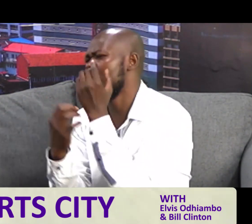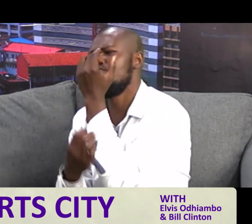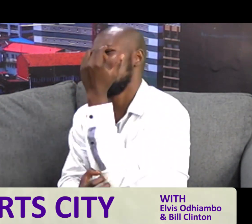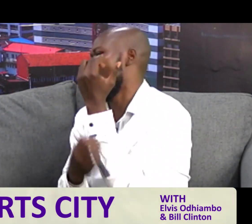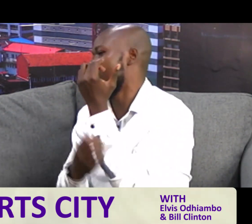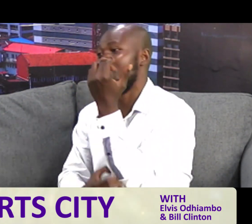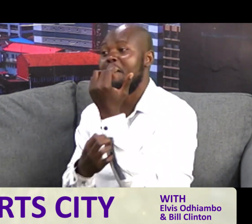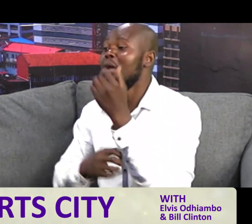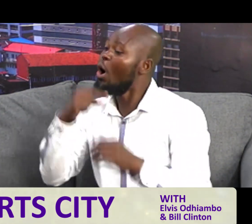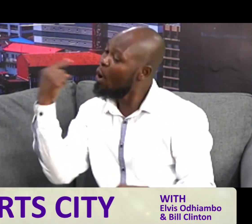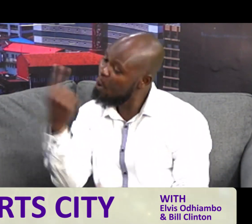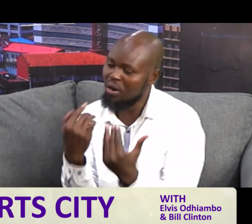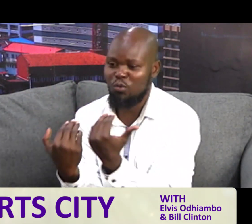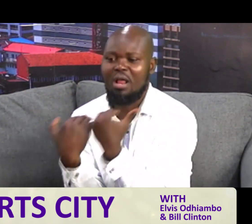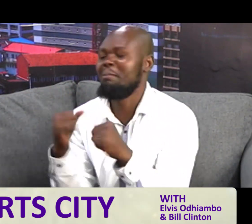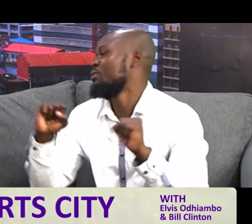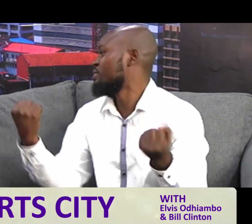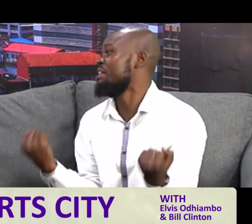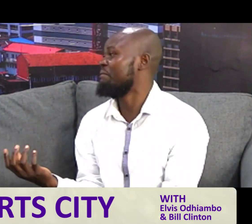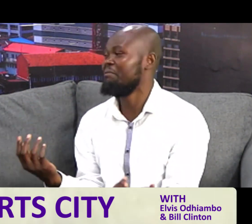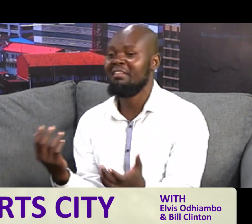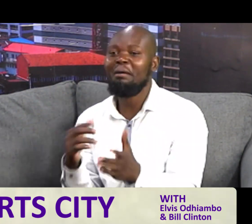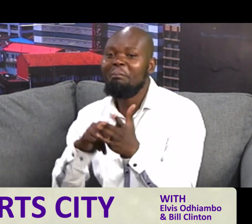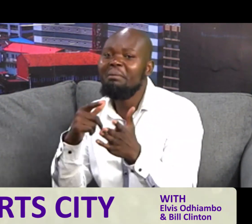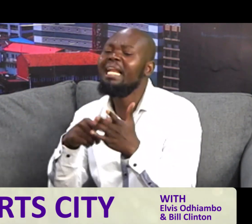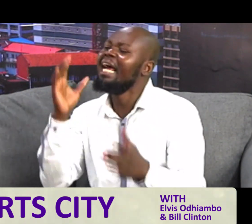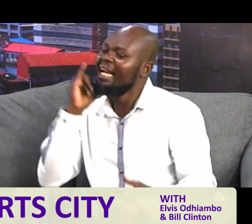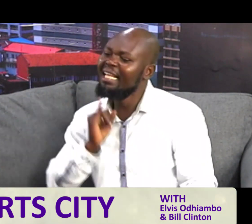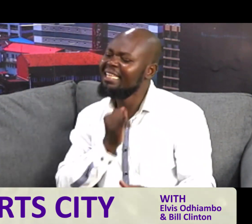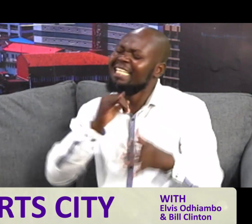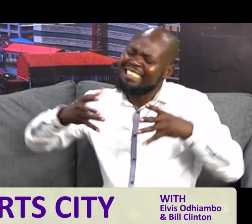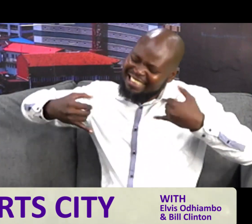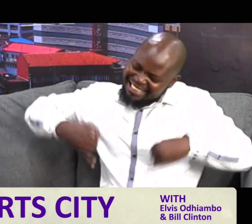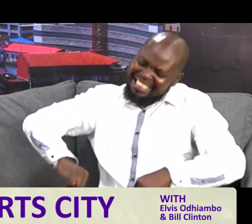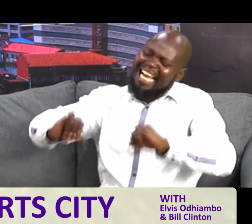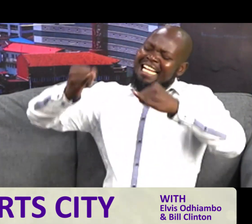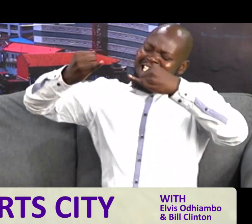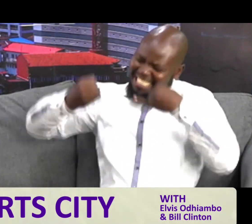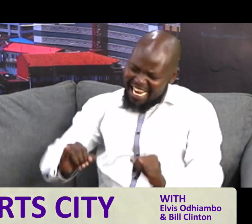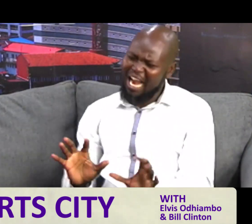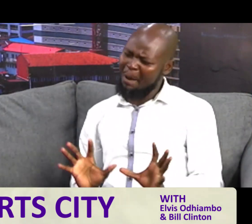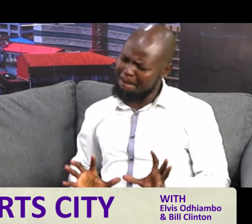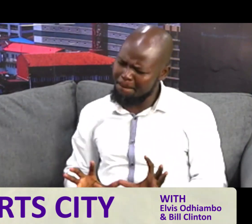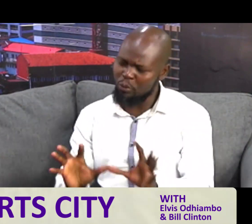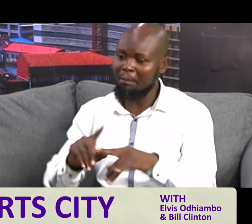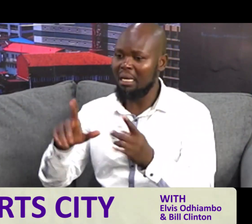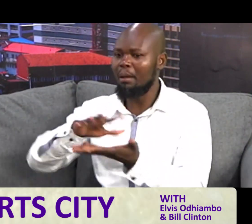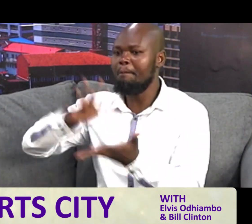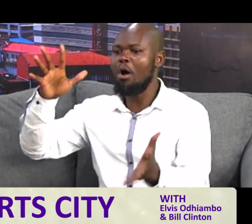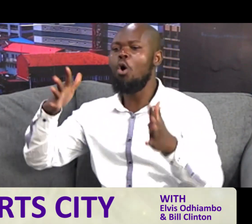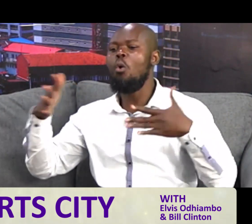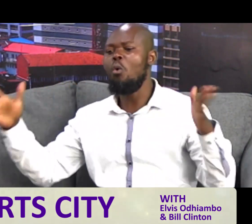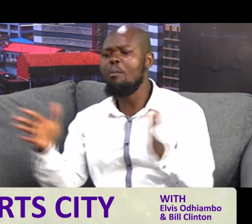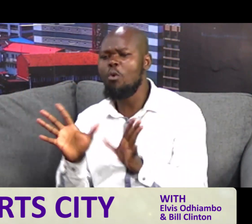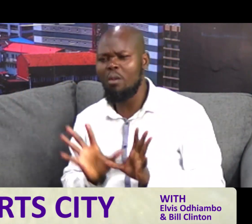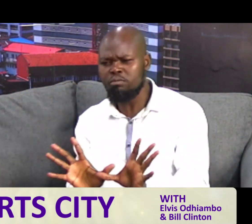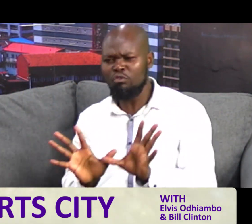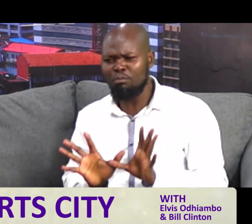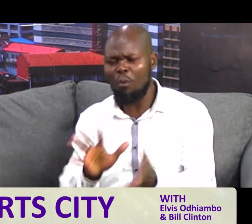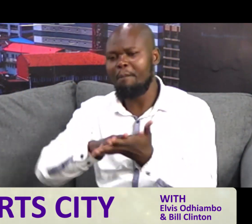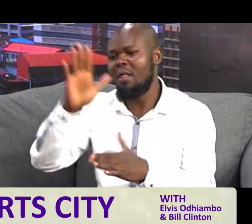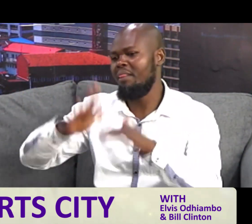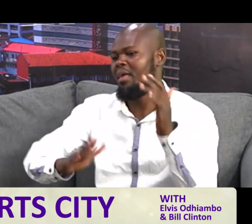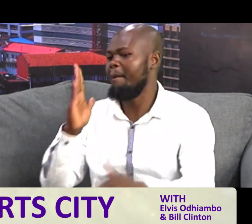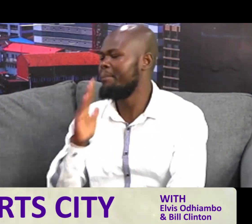side, for Manchester City side, they were very much awake and they were very much ready to save all the balls.